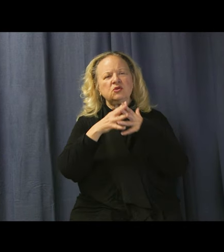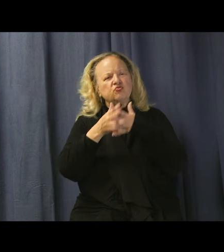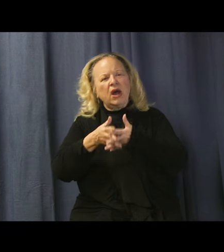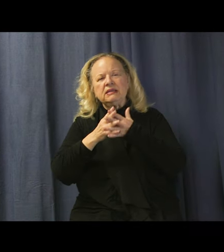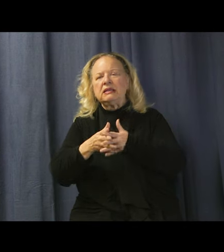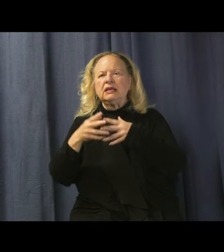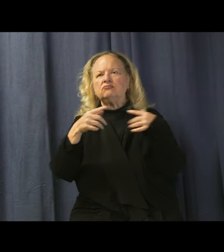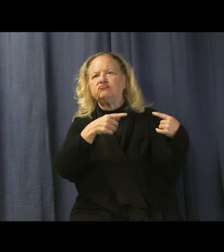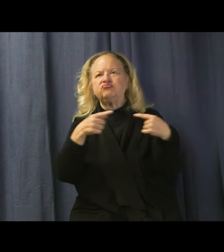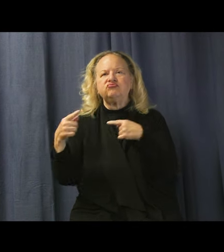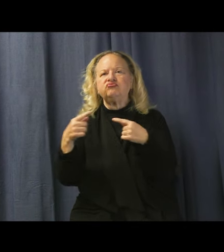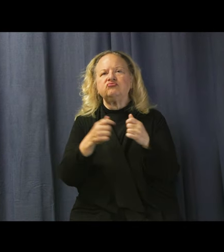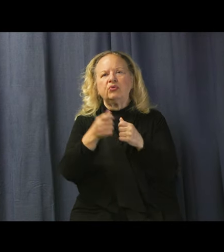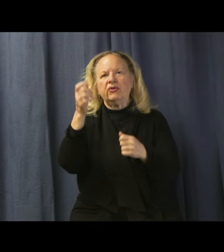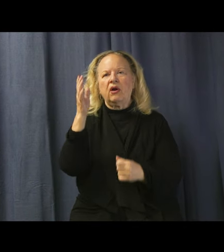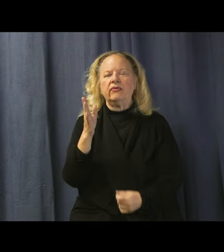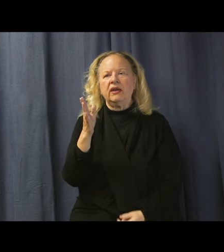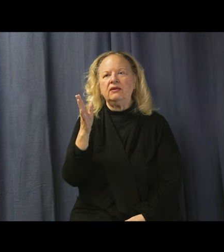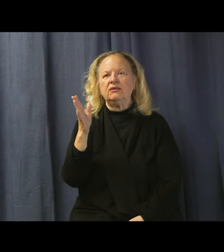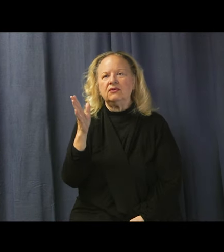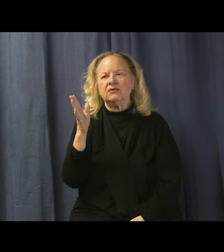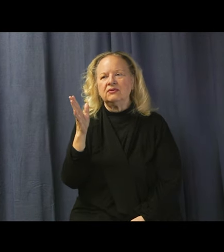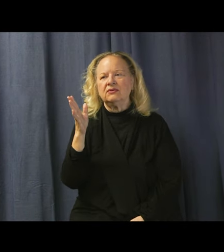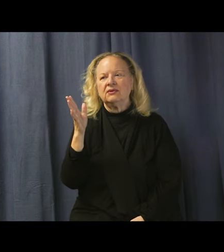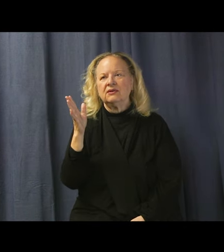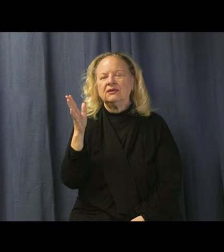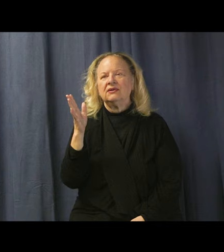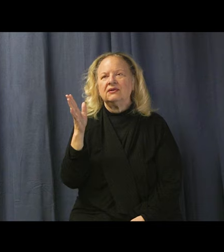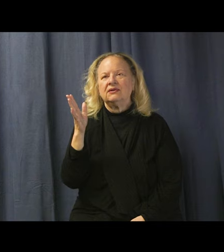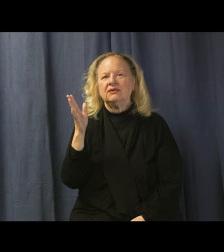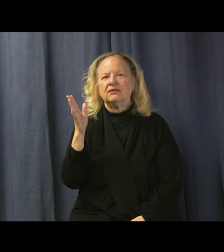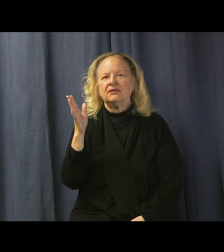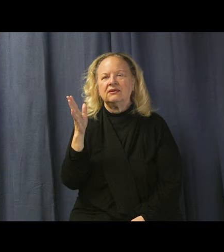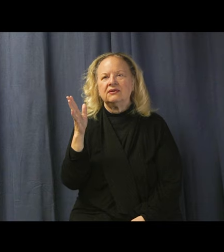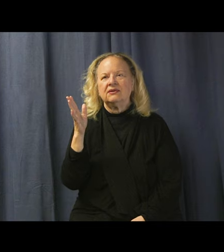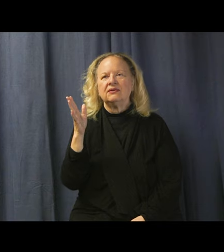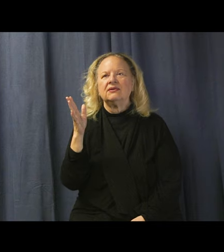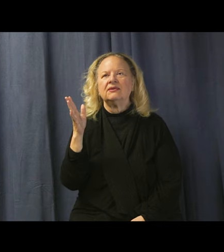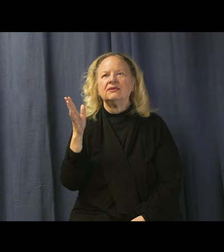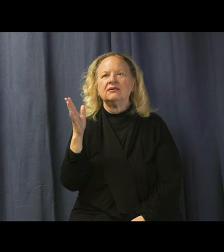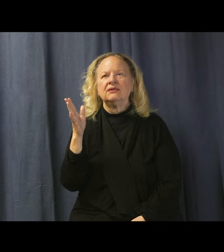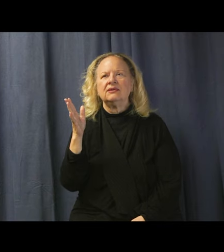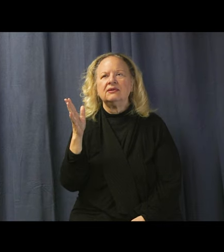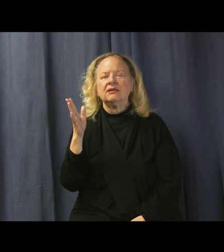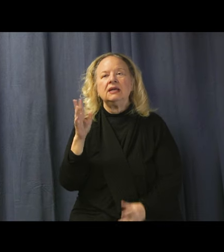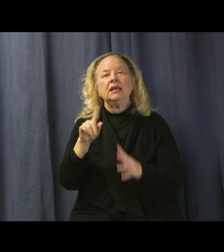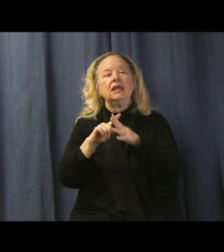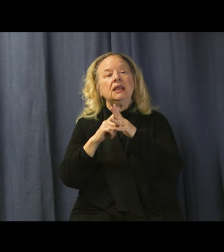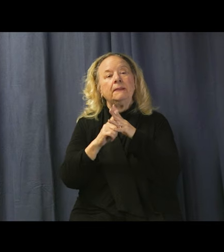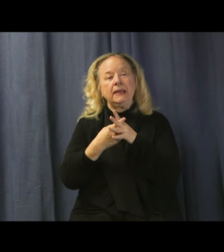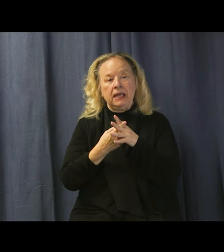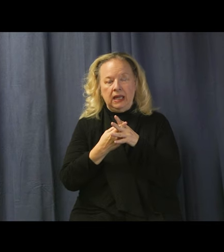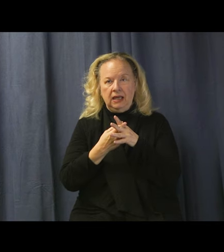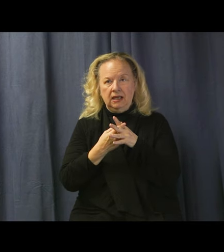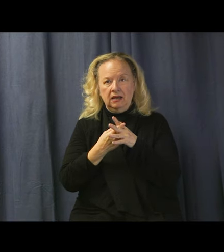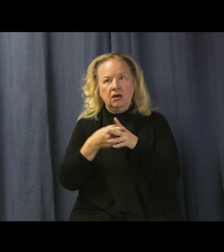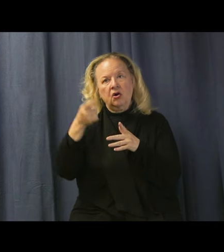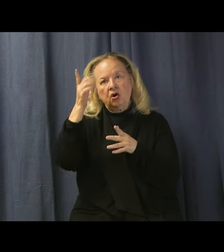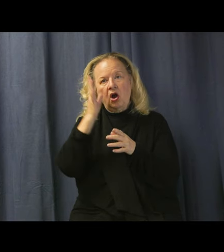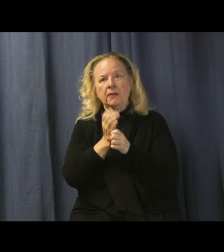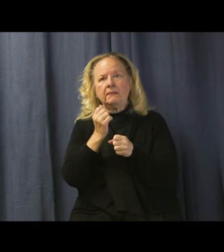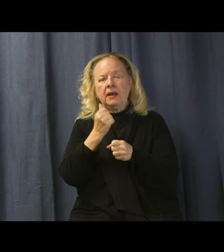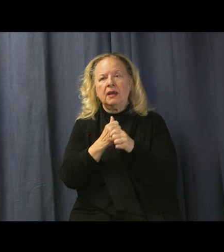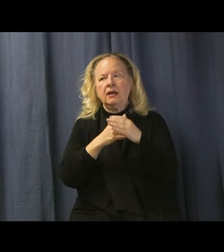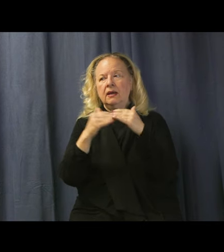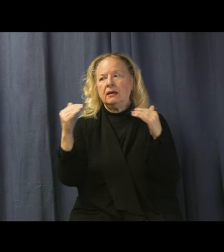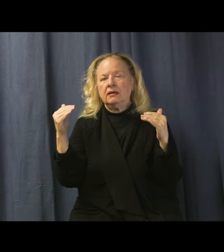God. Okay, well, here we find in the beginning, God created the heavens and